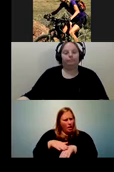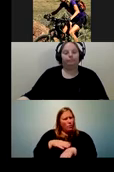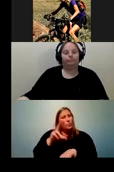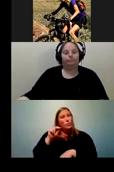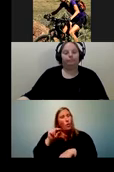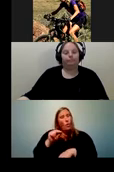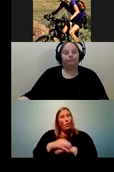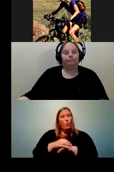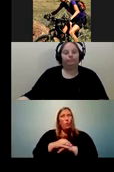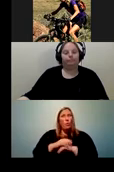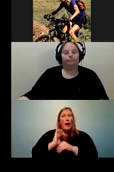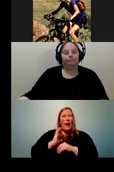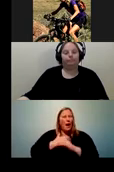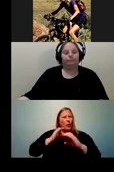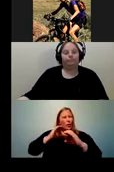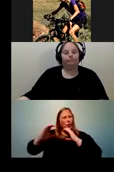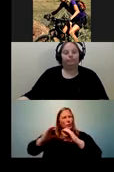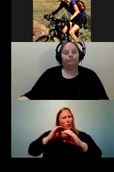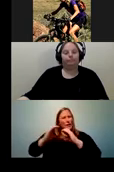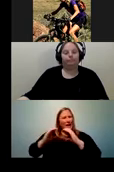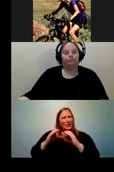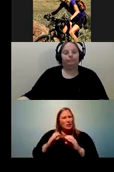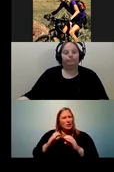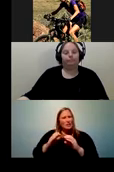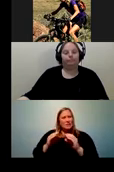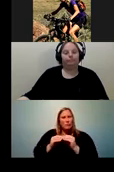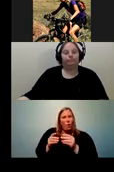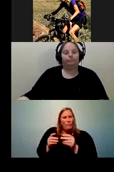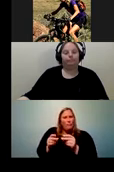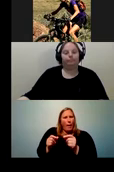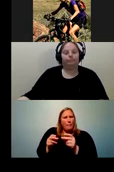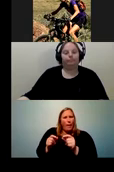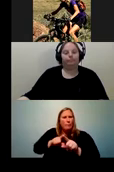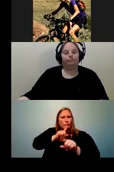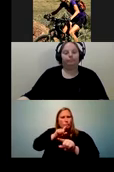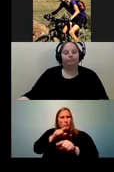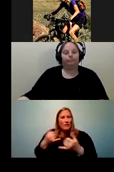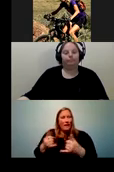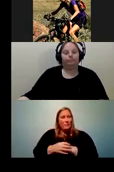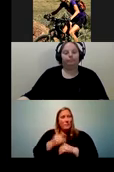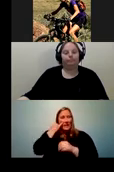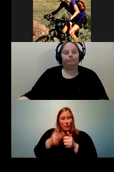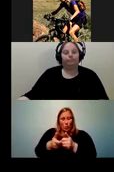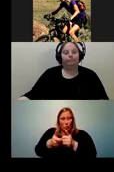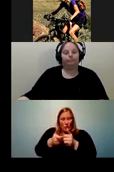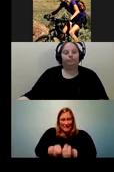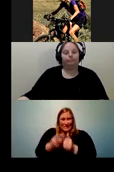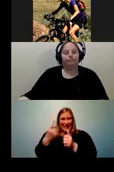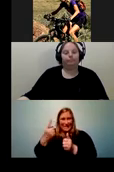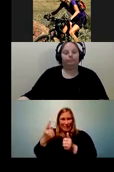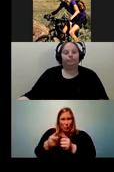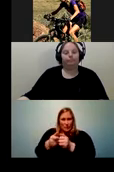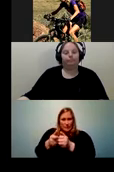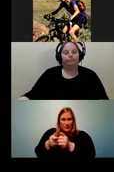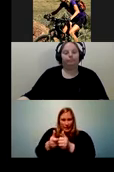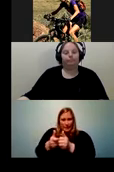so much of our communication is instantaneous these days. Like if you text somebody, there's a good chance you're gonna stay there with your